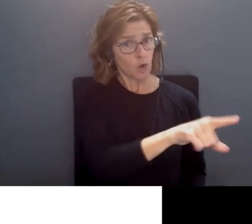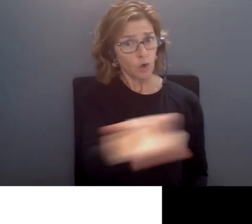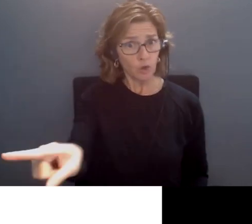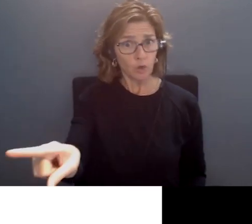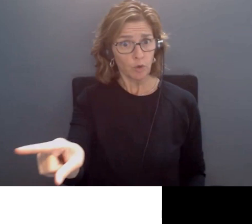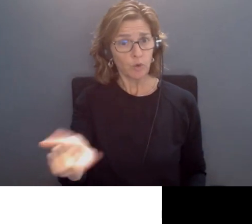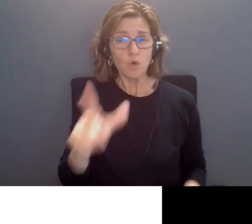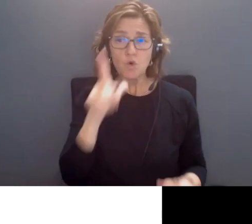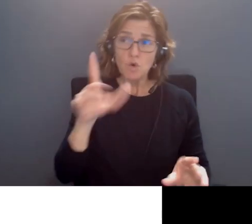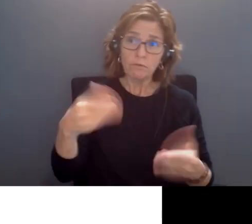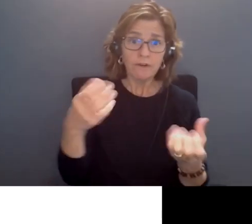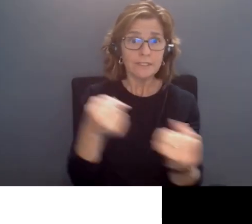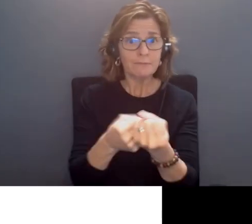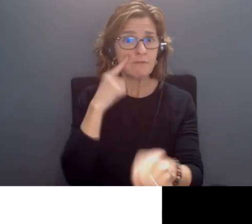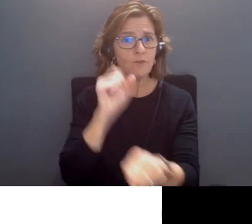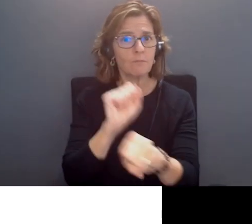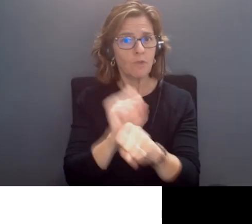throughout the rest of the year.